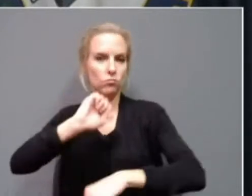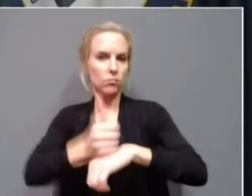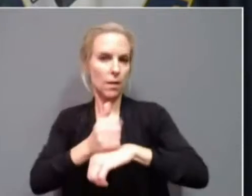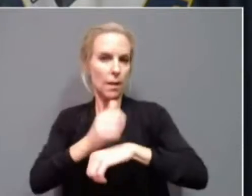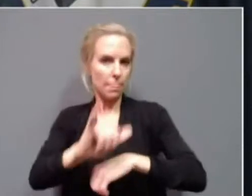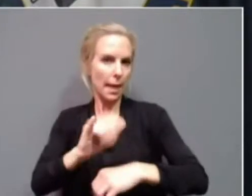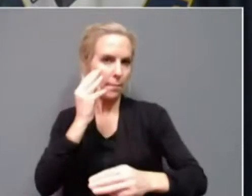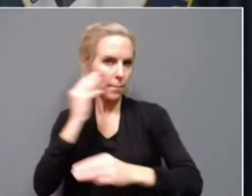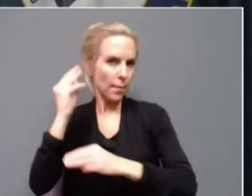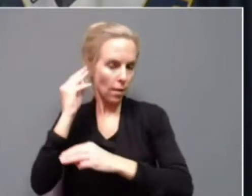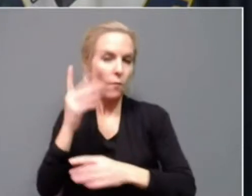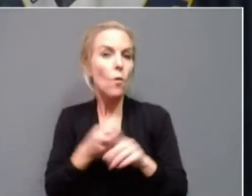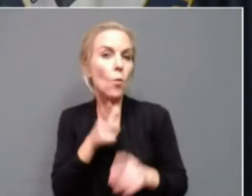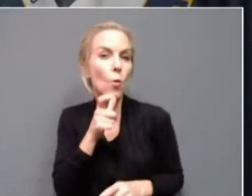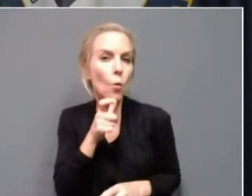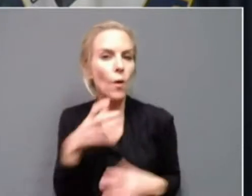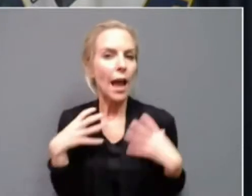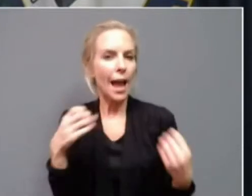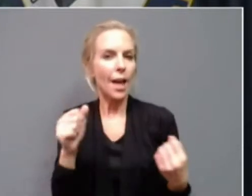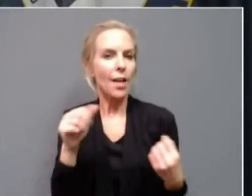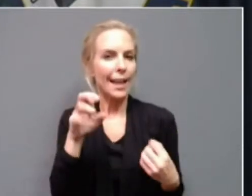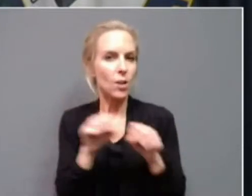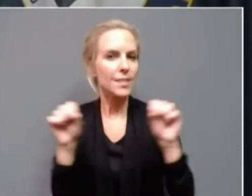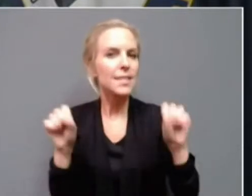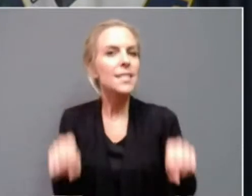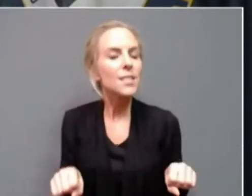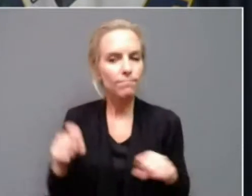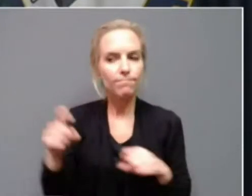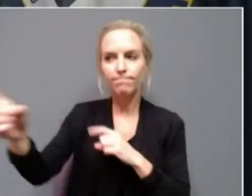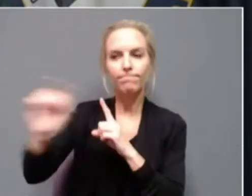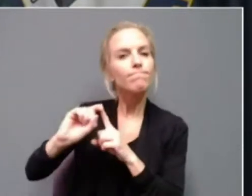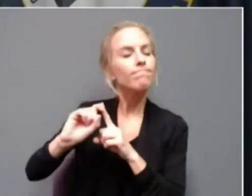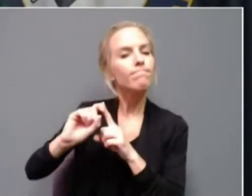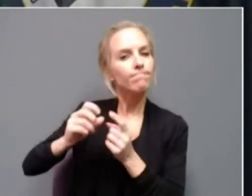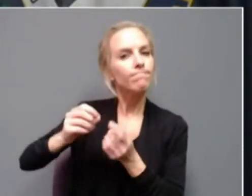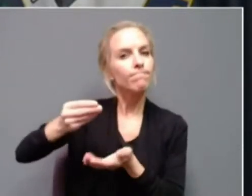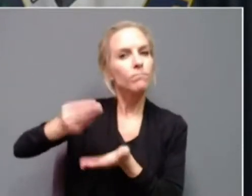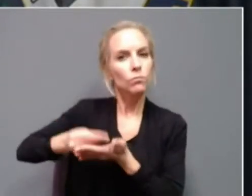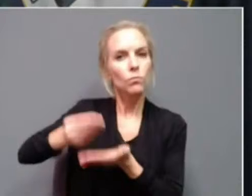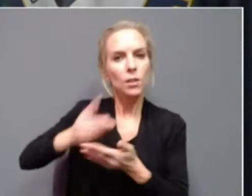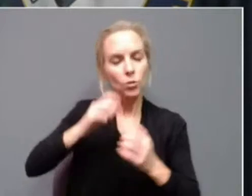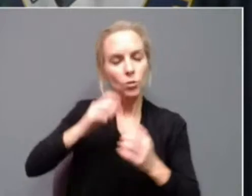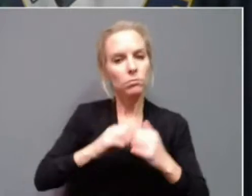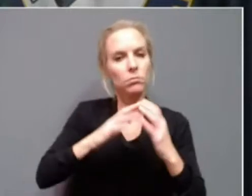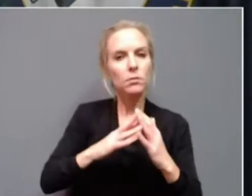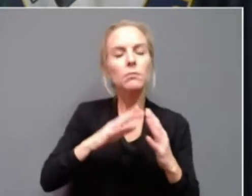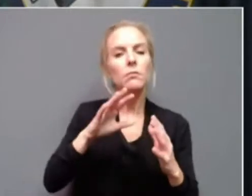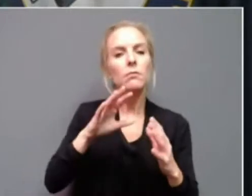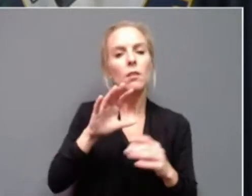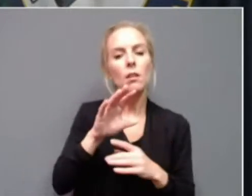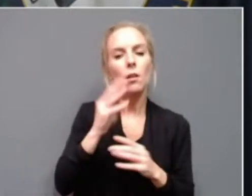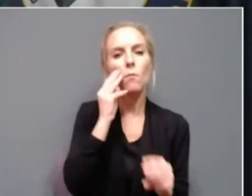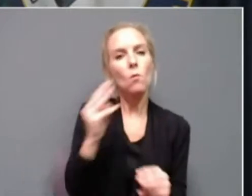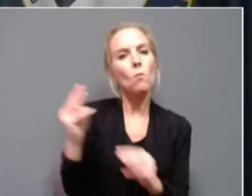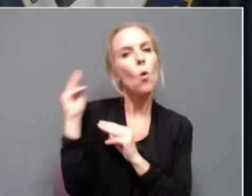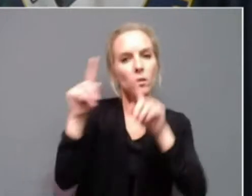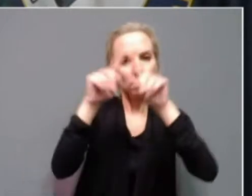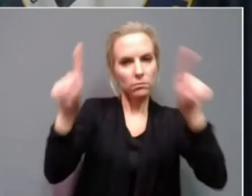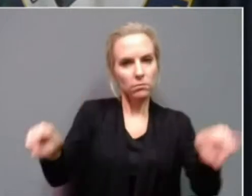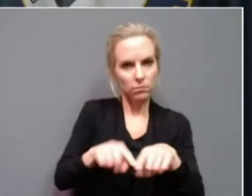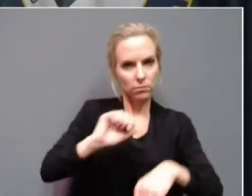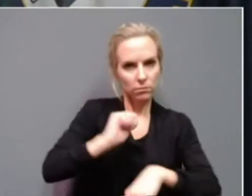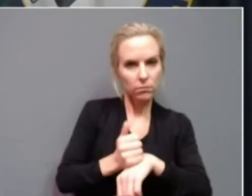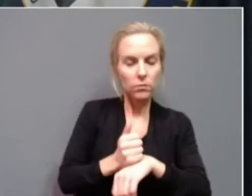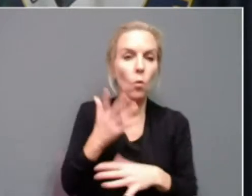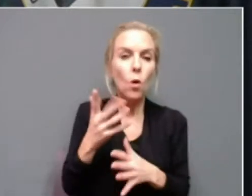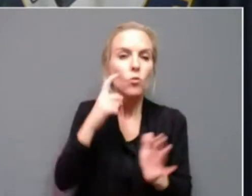healthcare systems all across Kentucky that want to make sure that this moment is remembered for the heroism of their staff